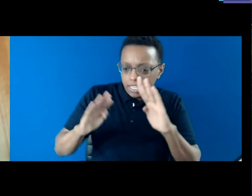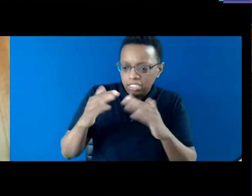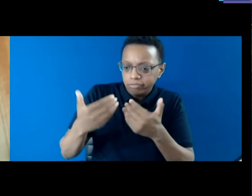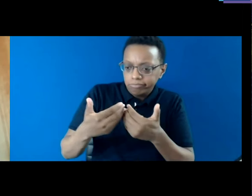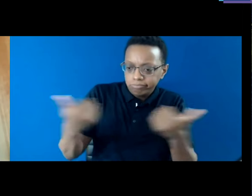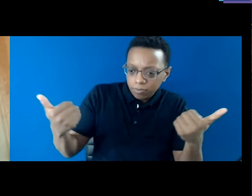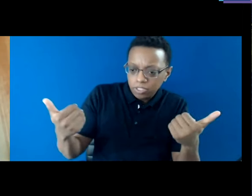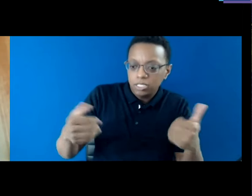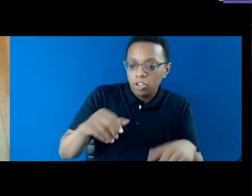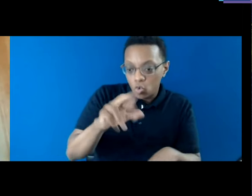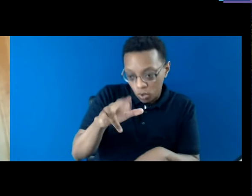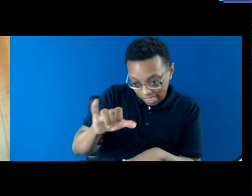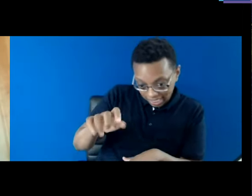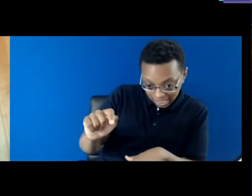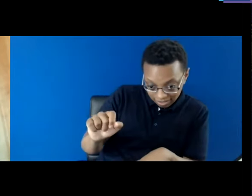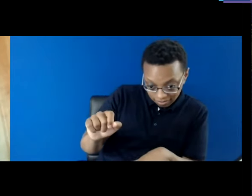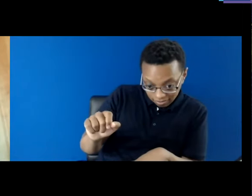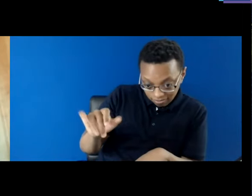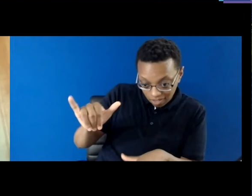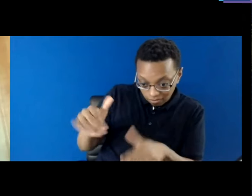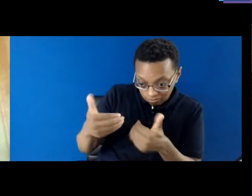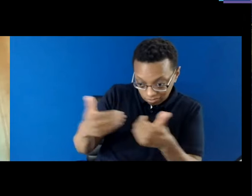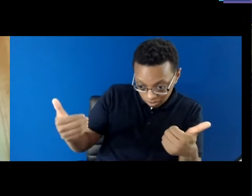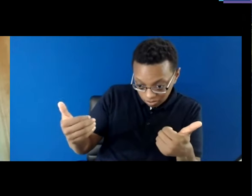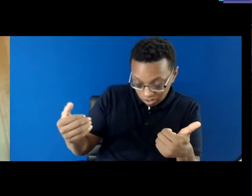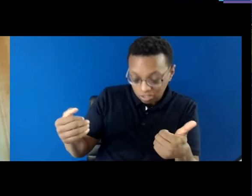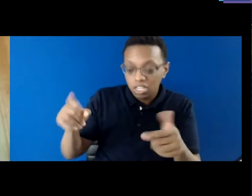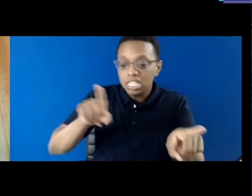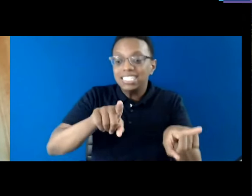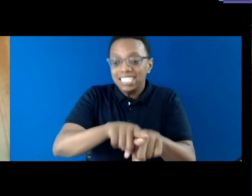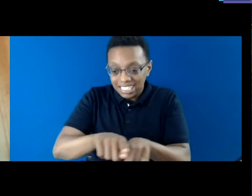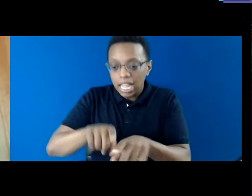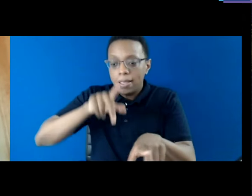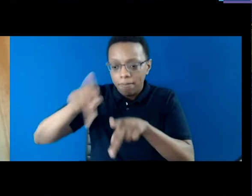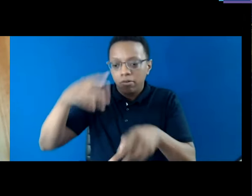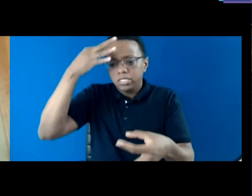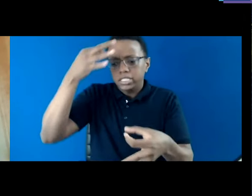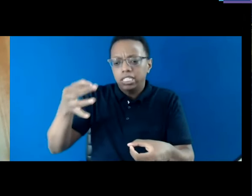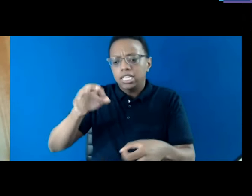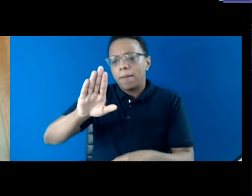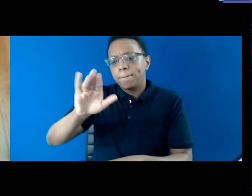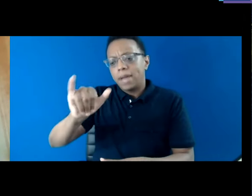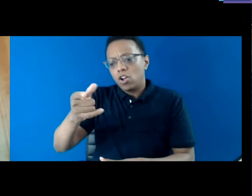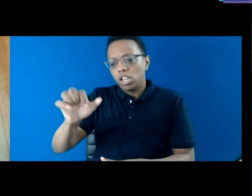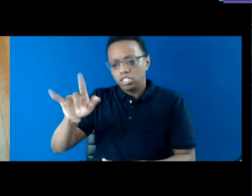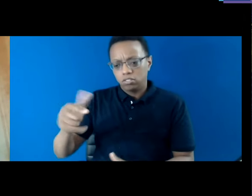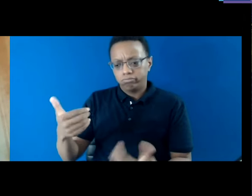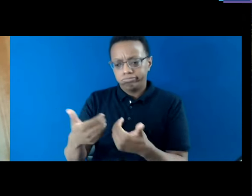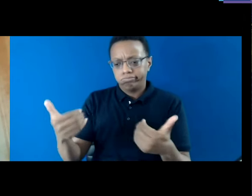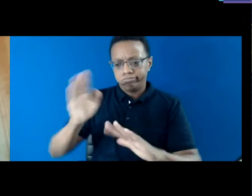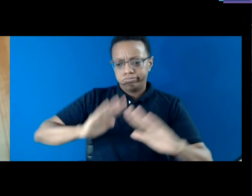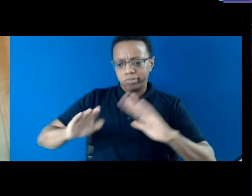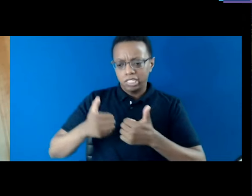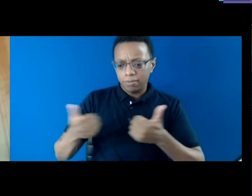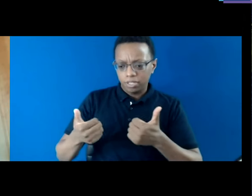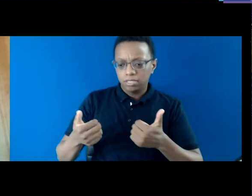same people creating the ideas about the scientific and biological distinctions between the sexes. And so what is